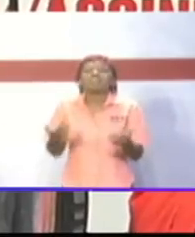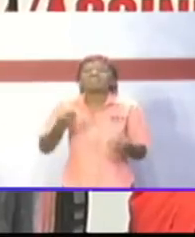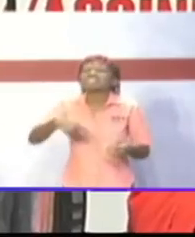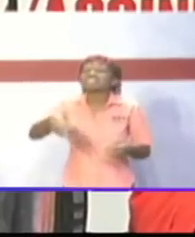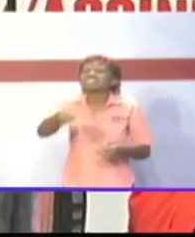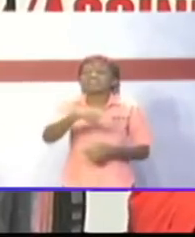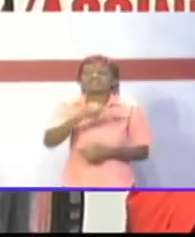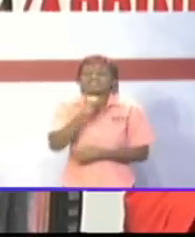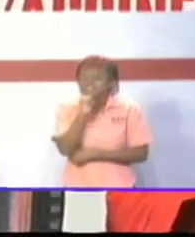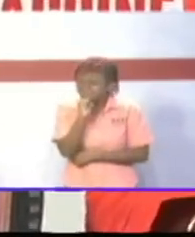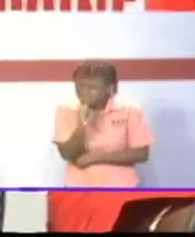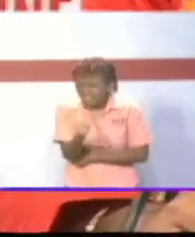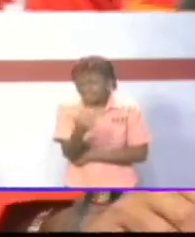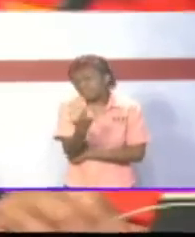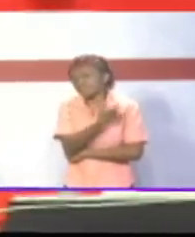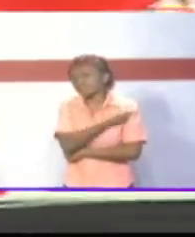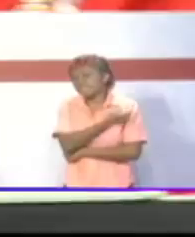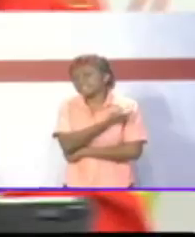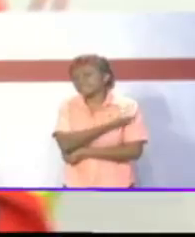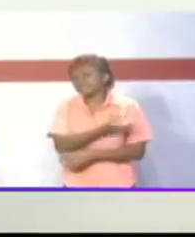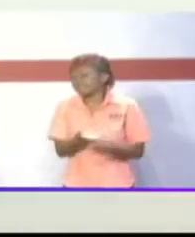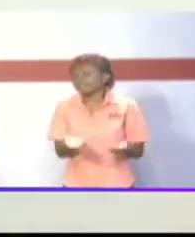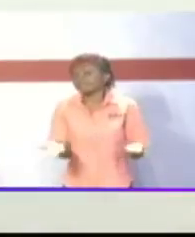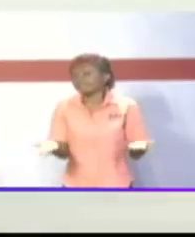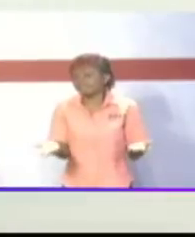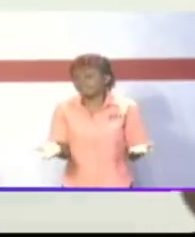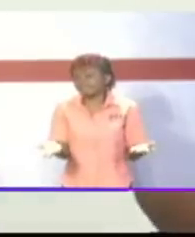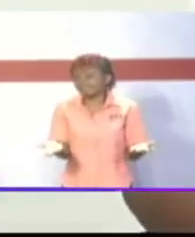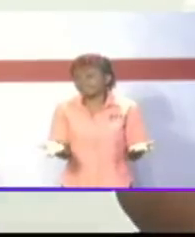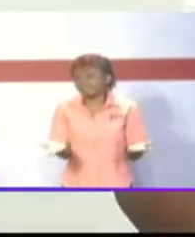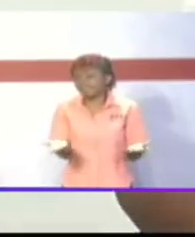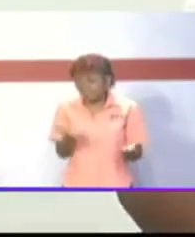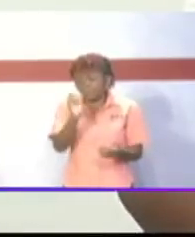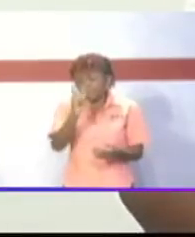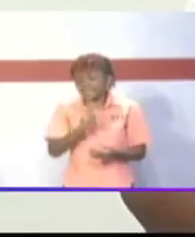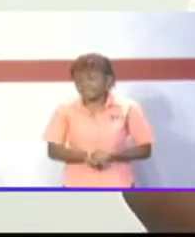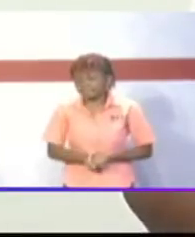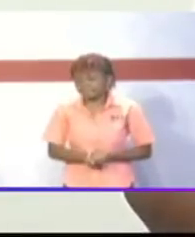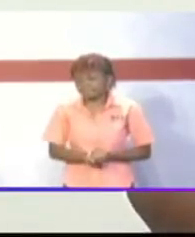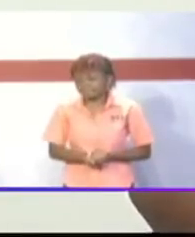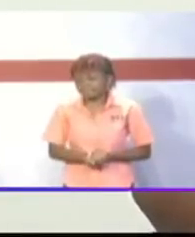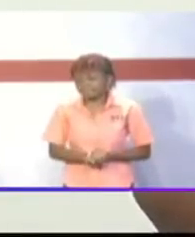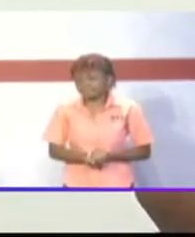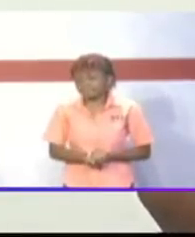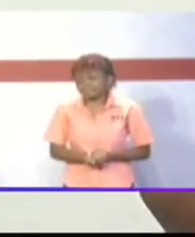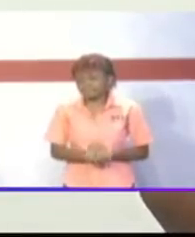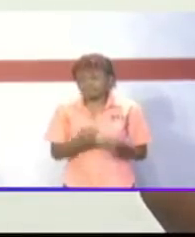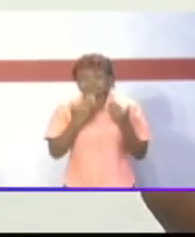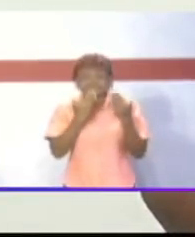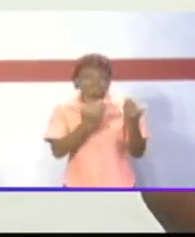question. Thank you very much. And finally, we go to TV6.